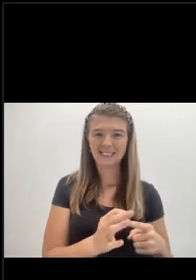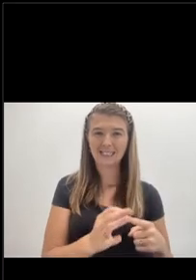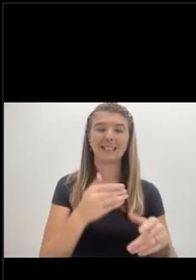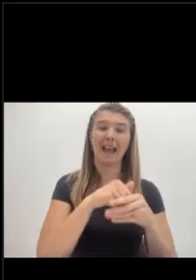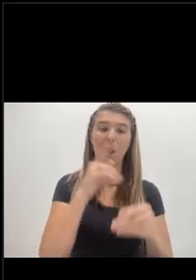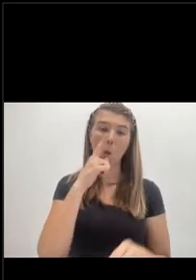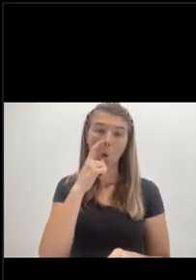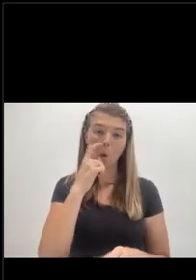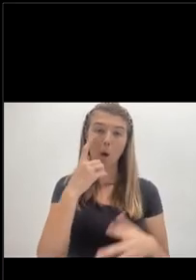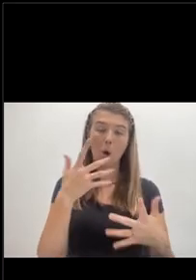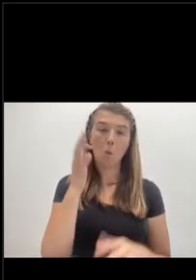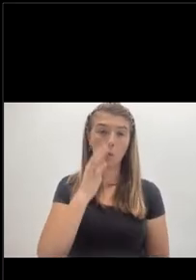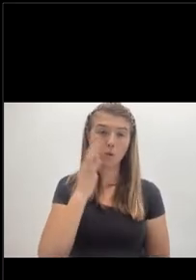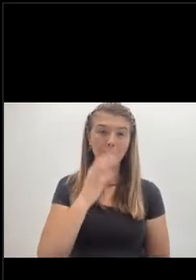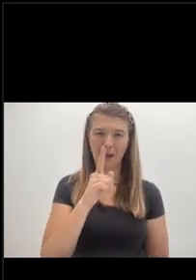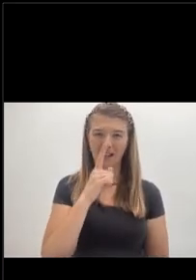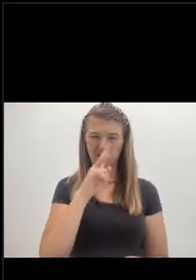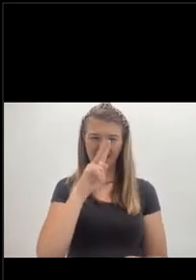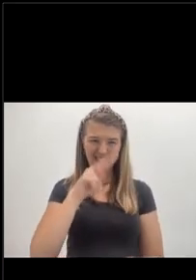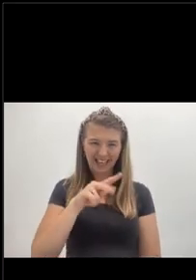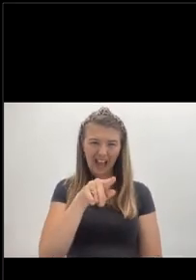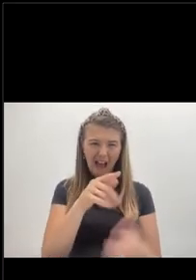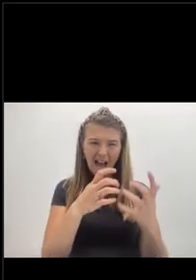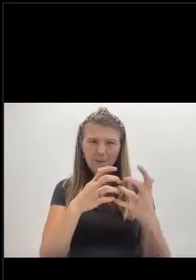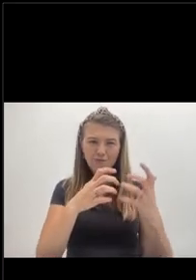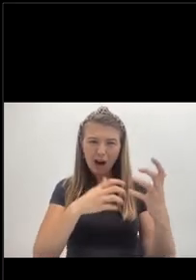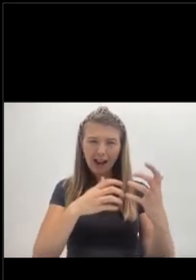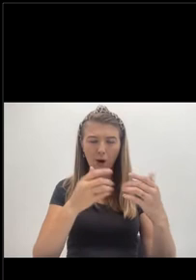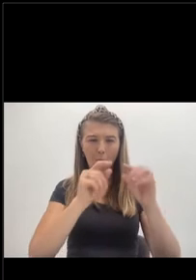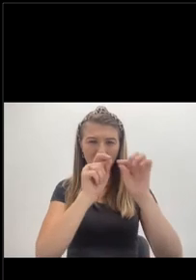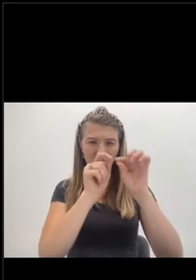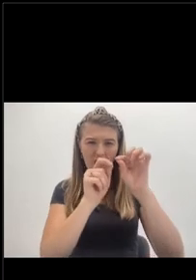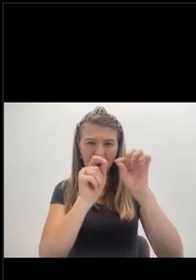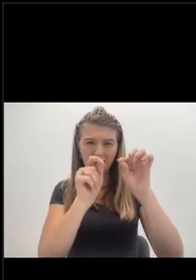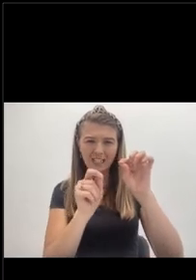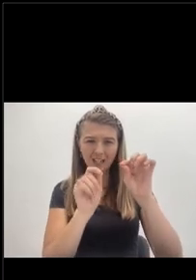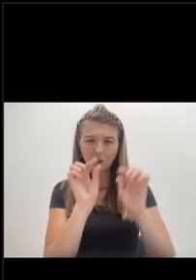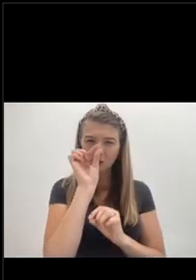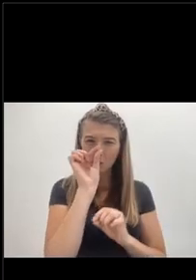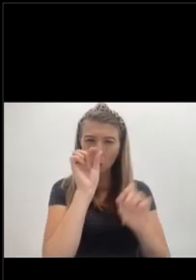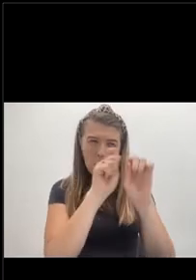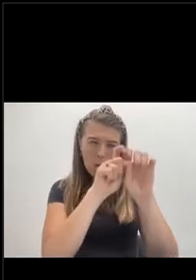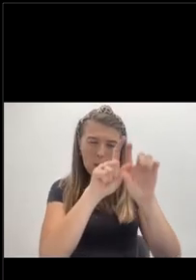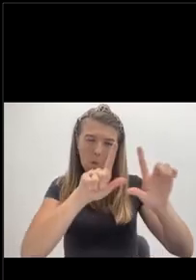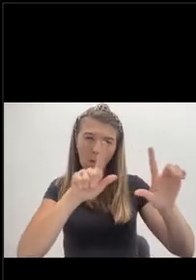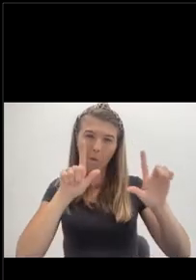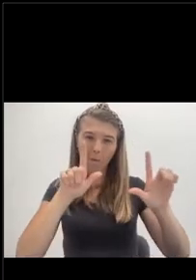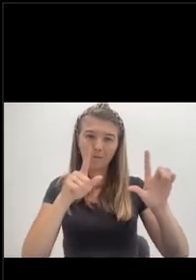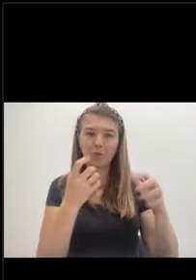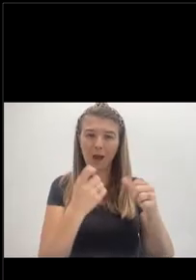break fracture, you just have these little kind of features which just demonstrate you've just got little islands